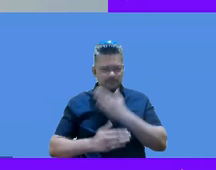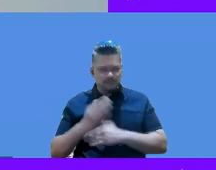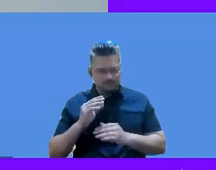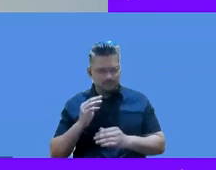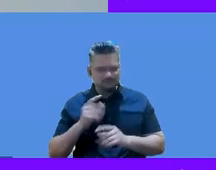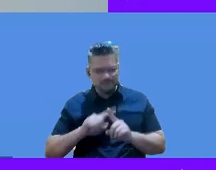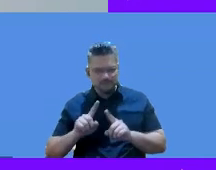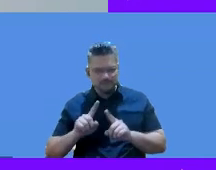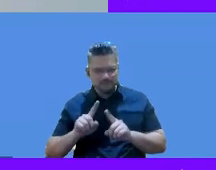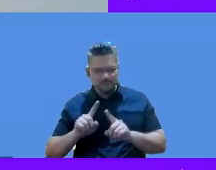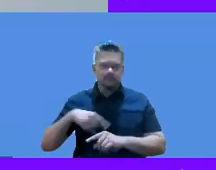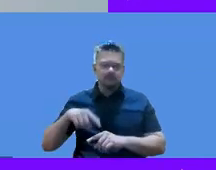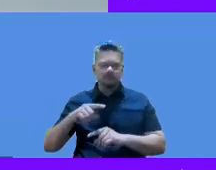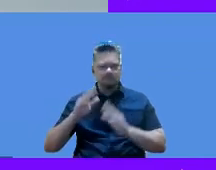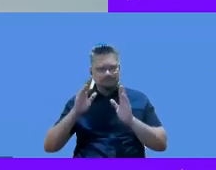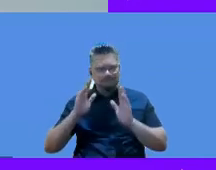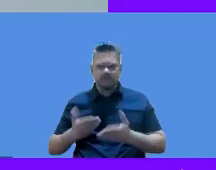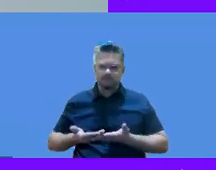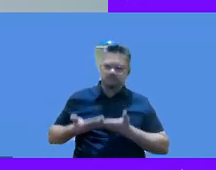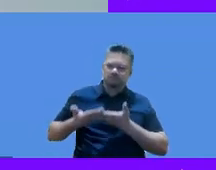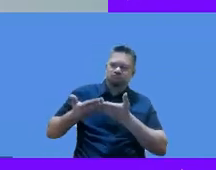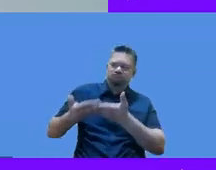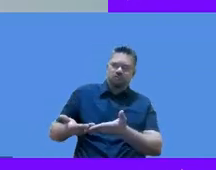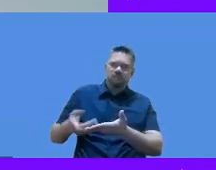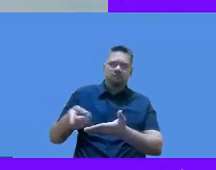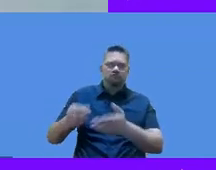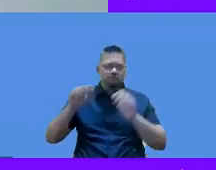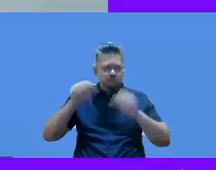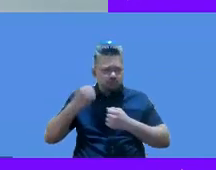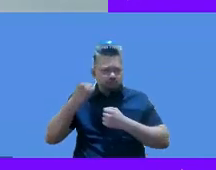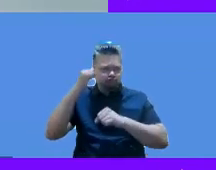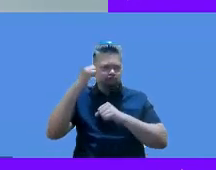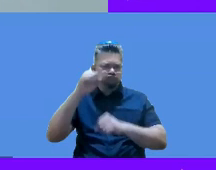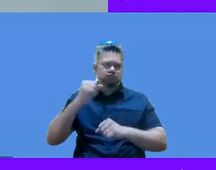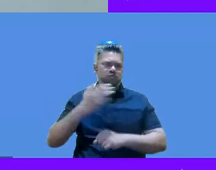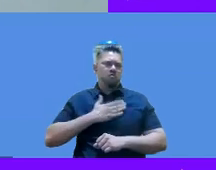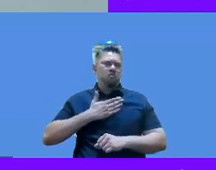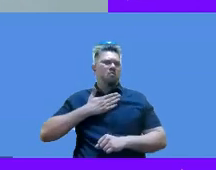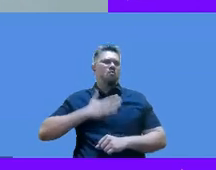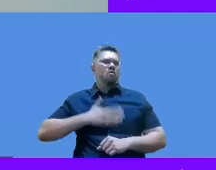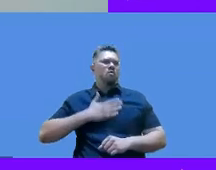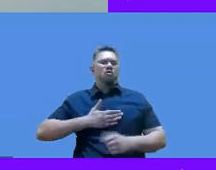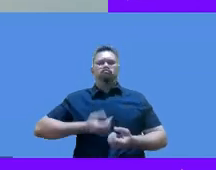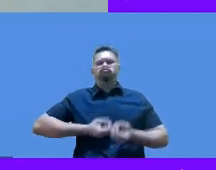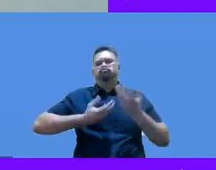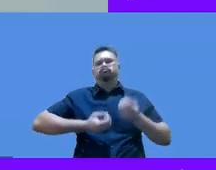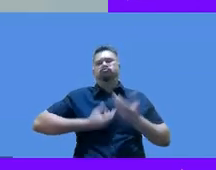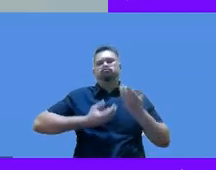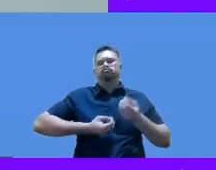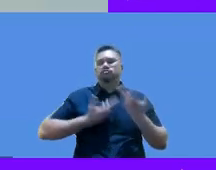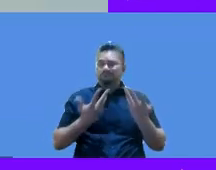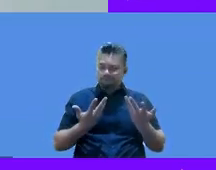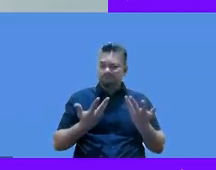one which accommodates their needs. Young people with disabilities or adolescent mothers may face unique